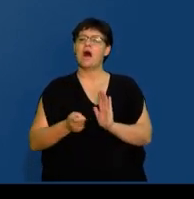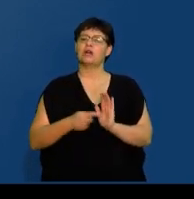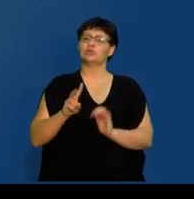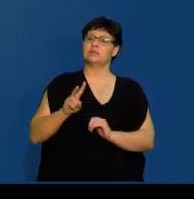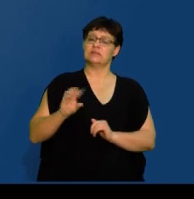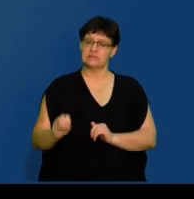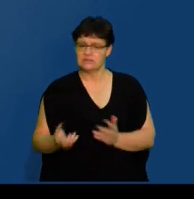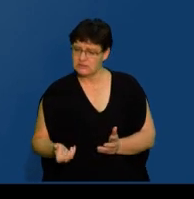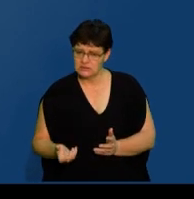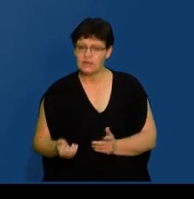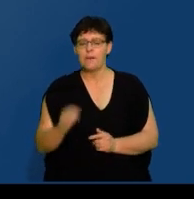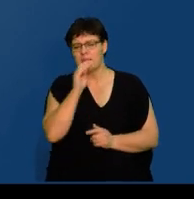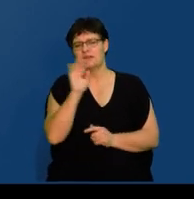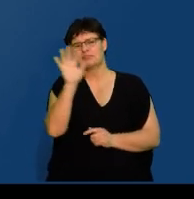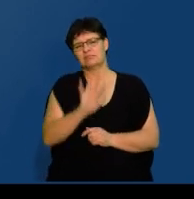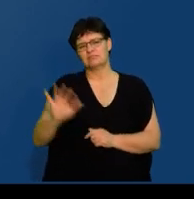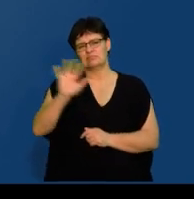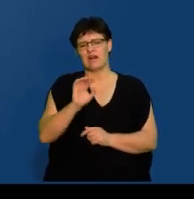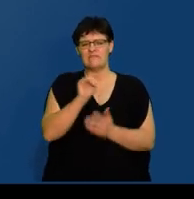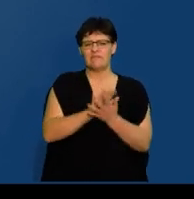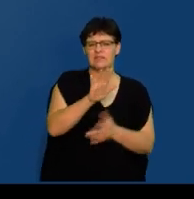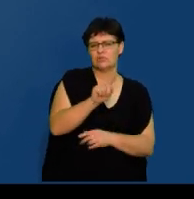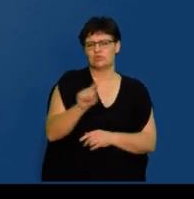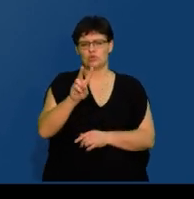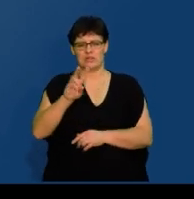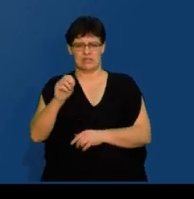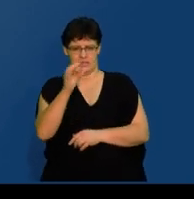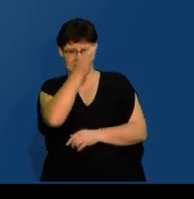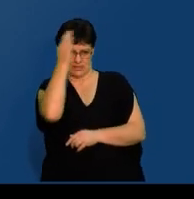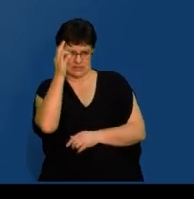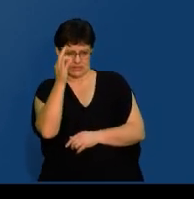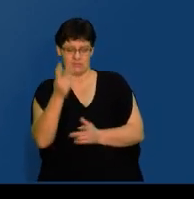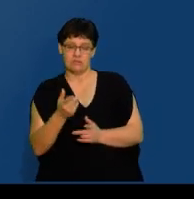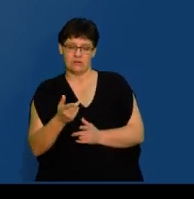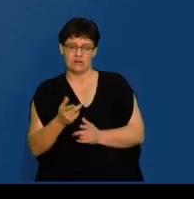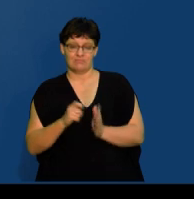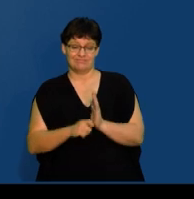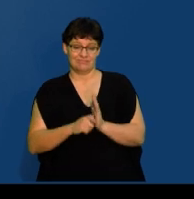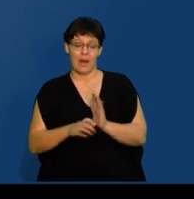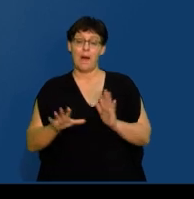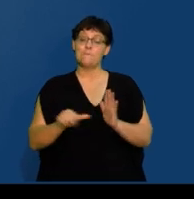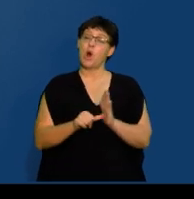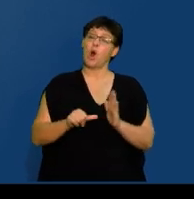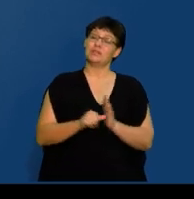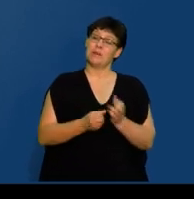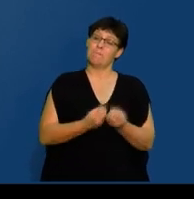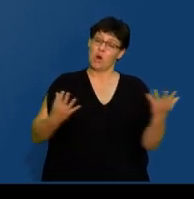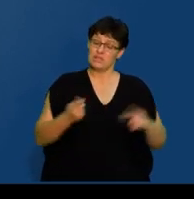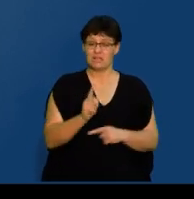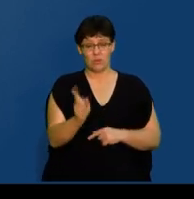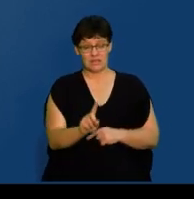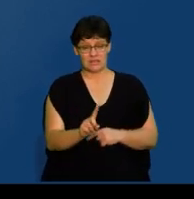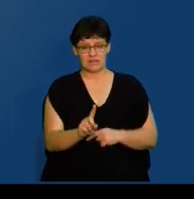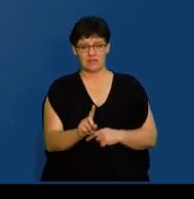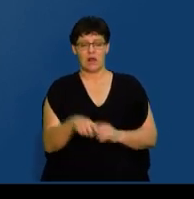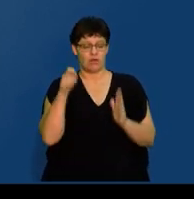allocating around 15 to 20 minutes. What is very important is the last bit. Often learners